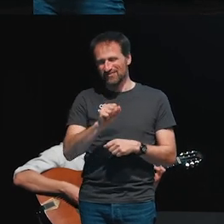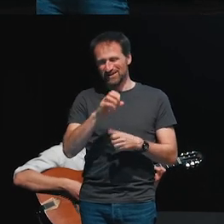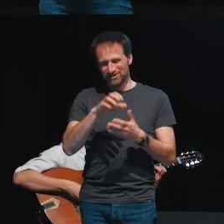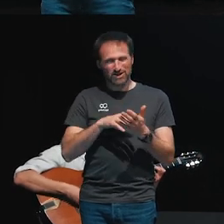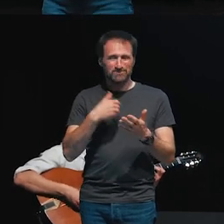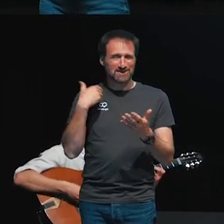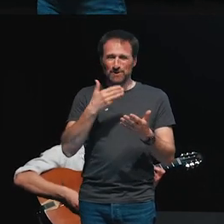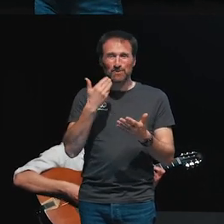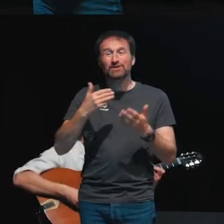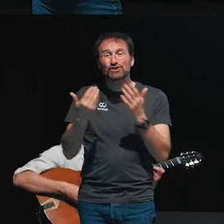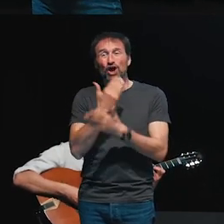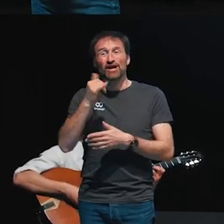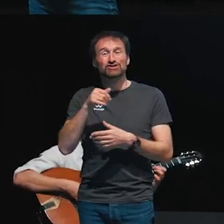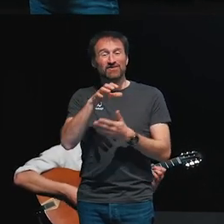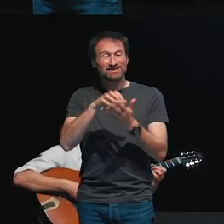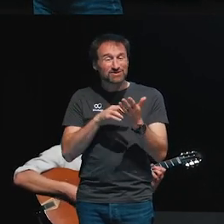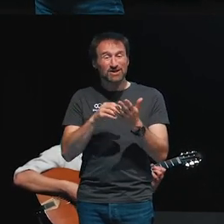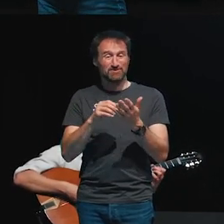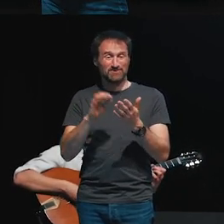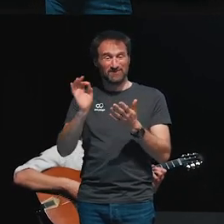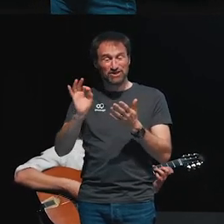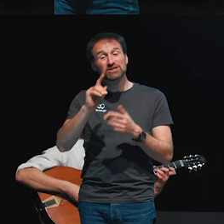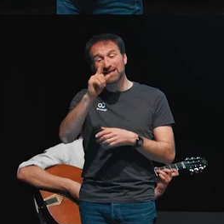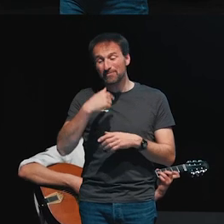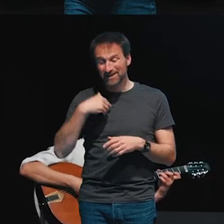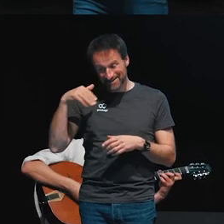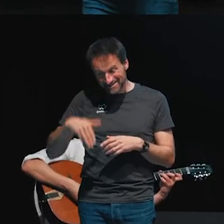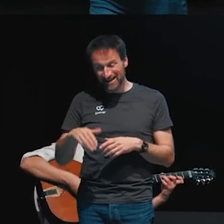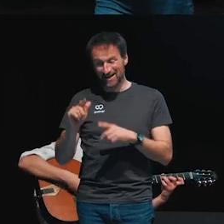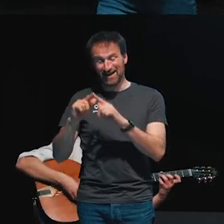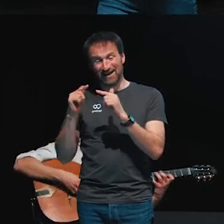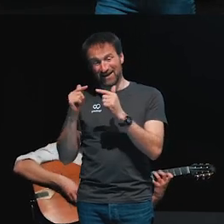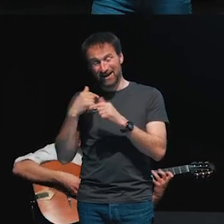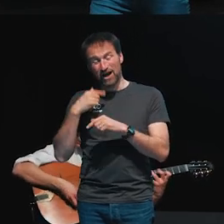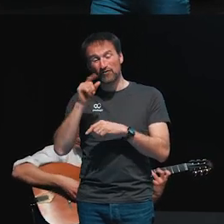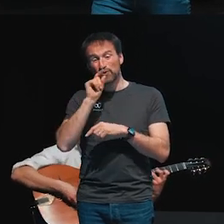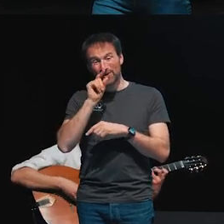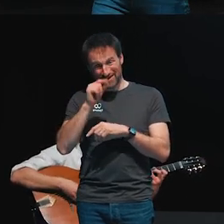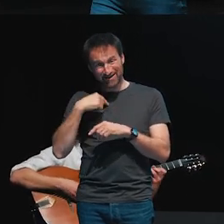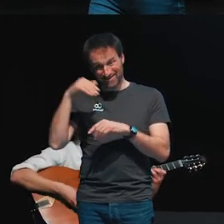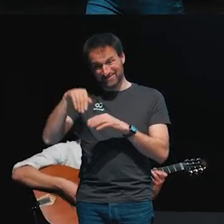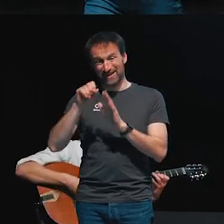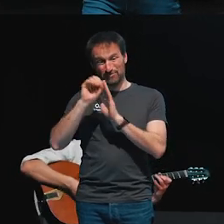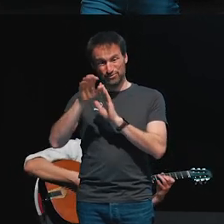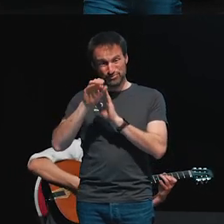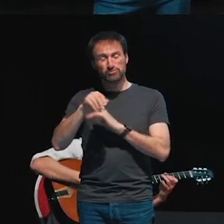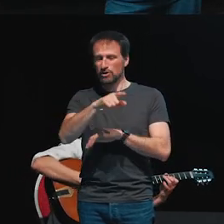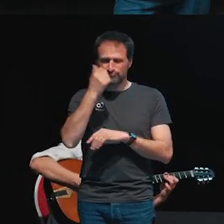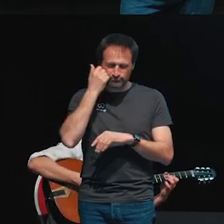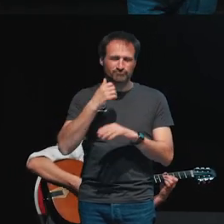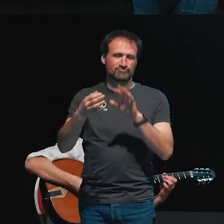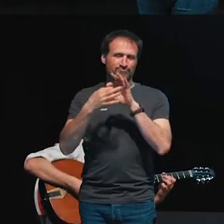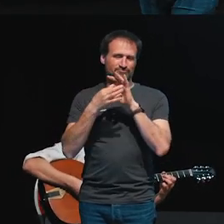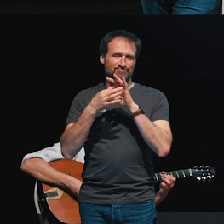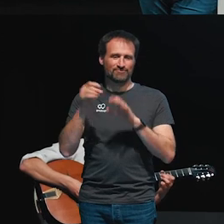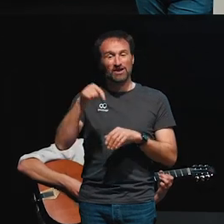JavaScript features. But I actually do have a Twitter-sized zine on Twitter. So please do check out. And then if you have any questions, please come find